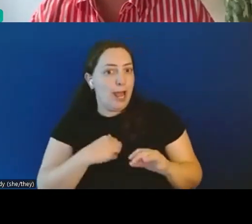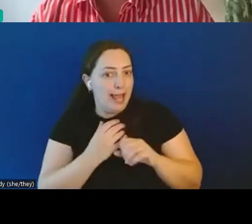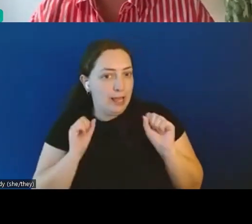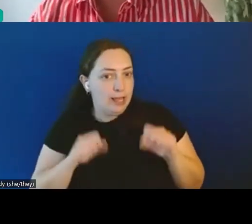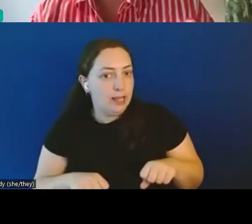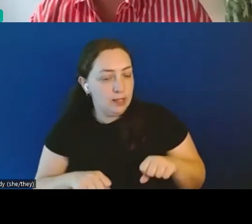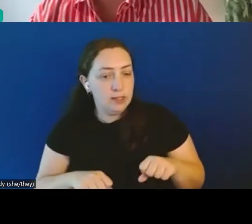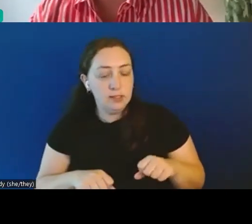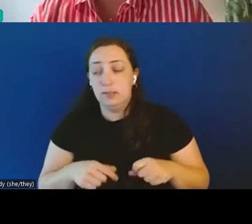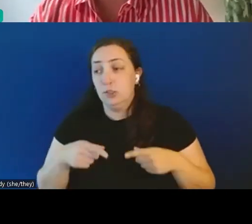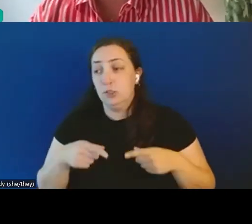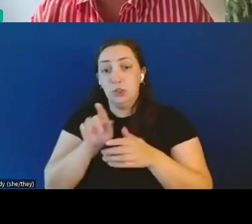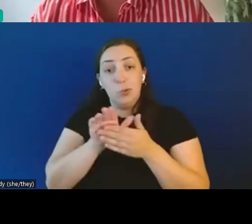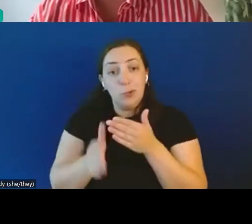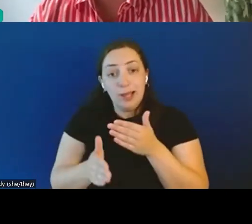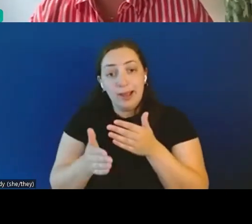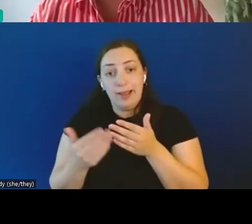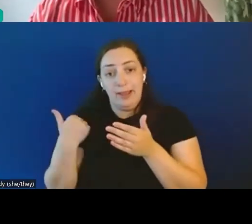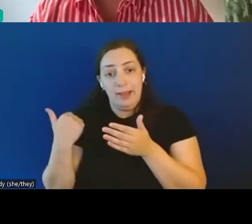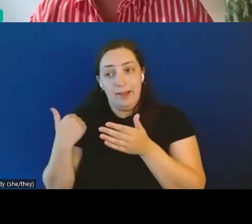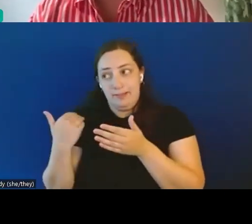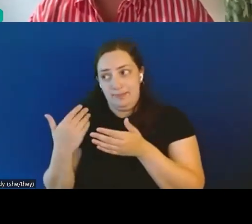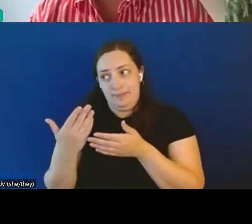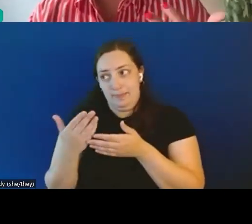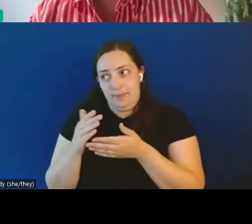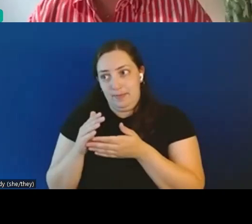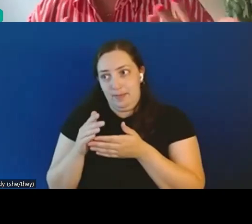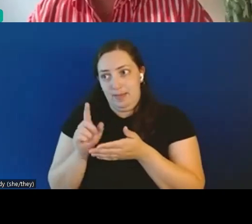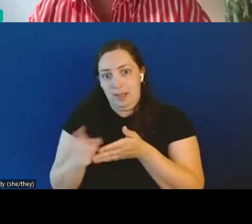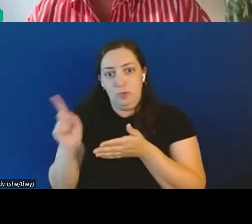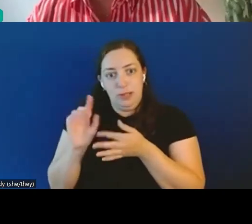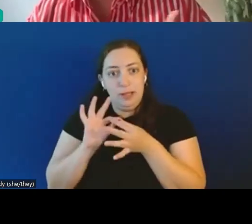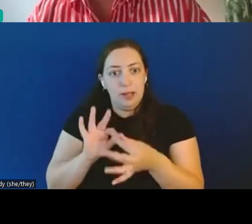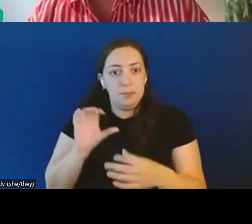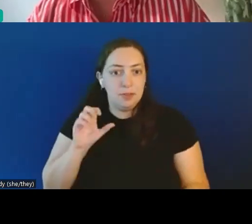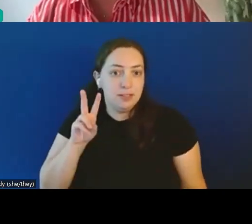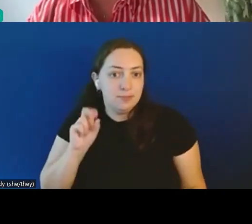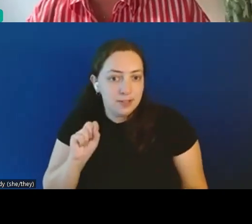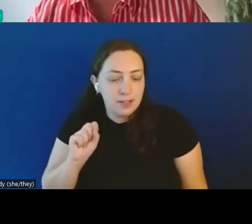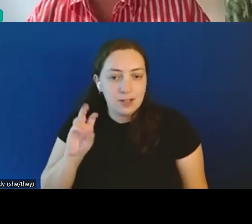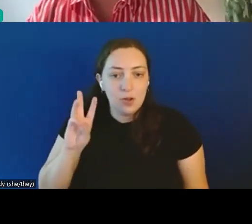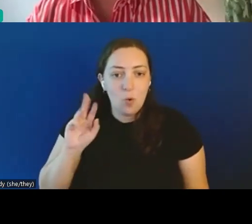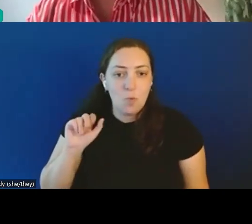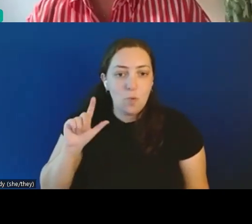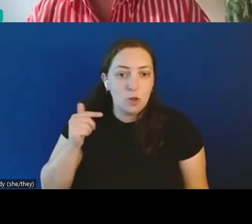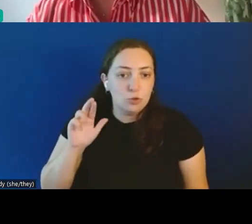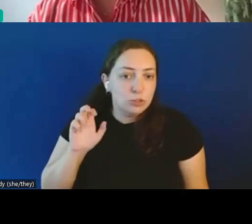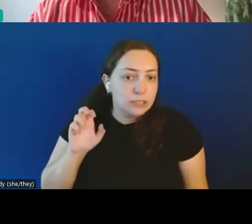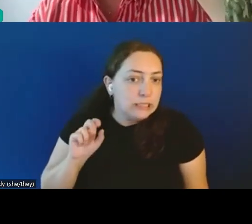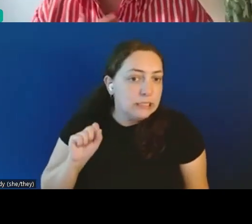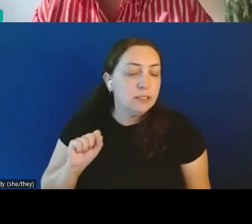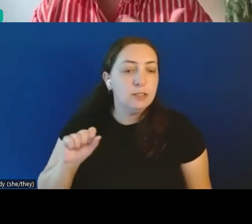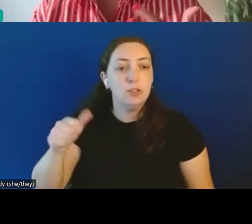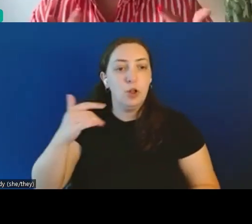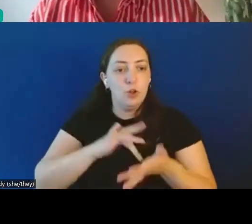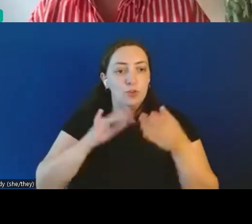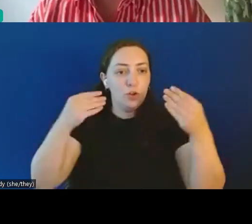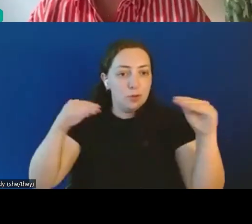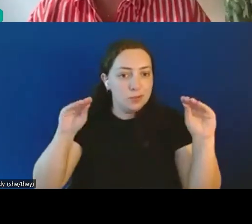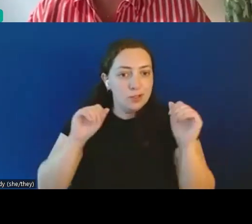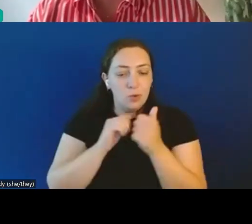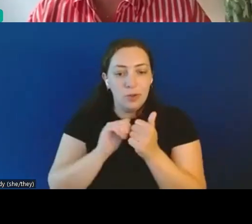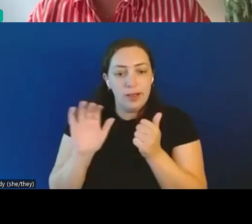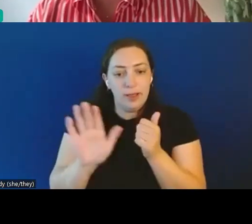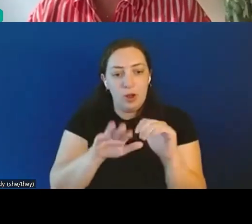over the weekend and late last week about CVS, Walgreens, and other pharmacies with their